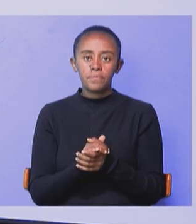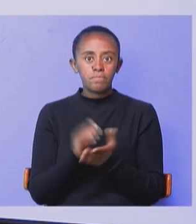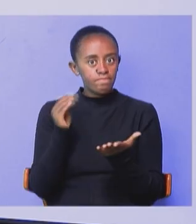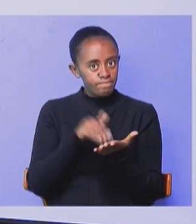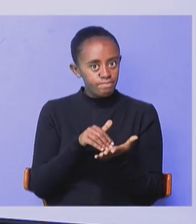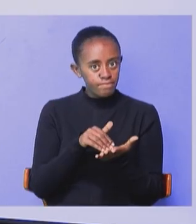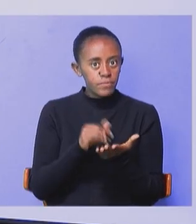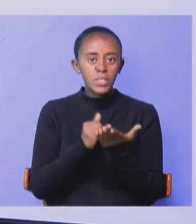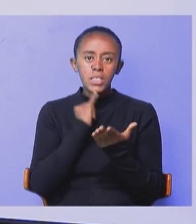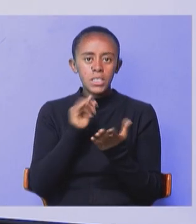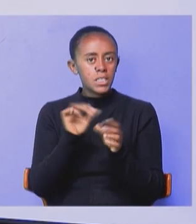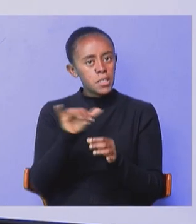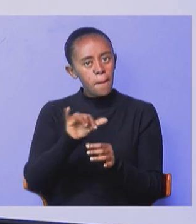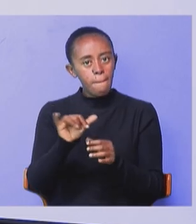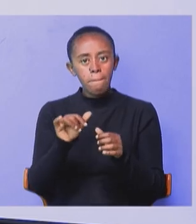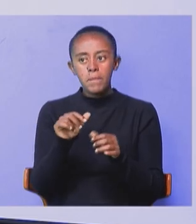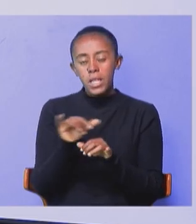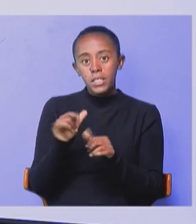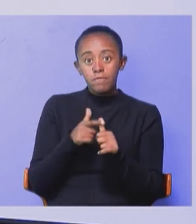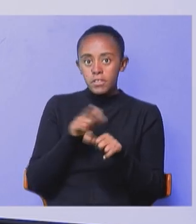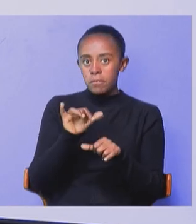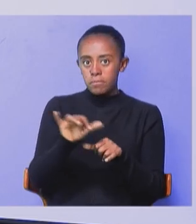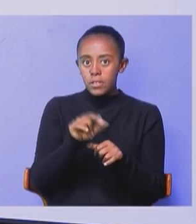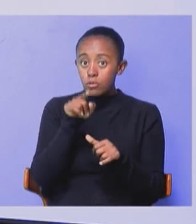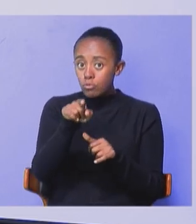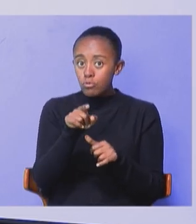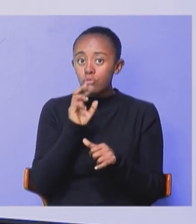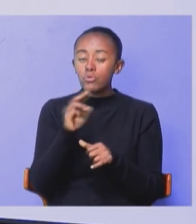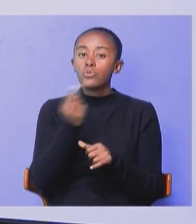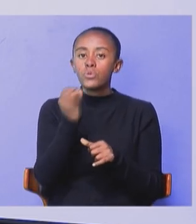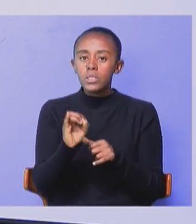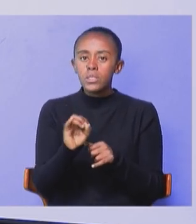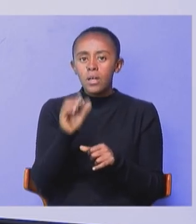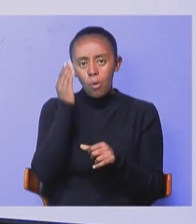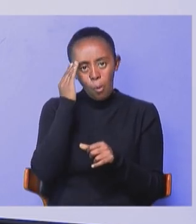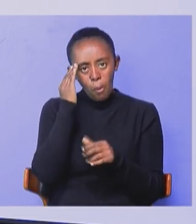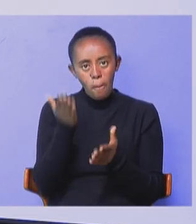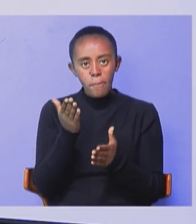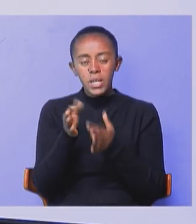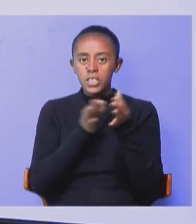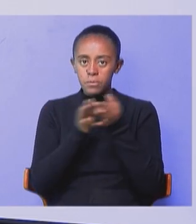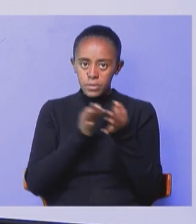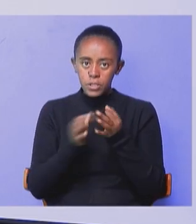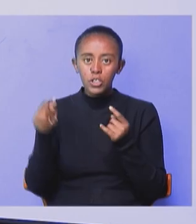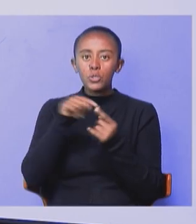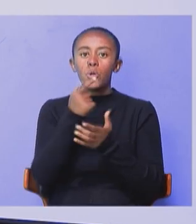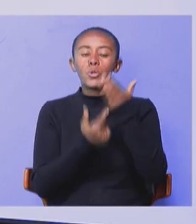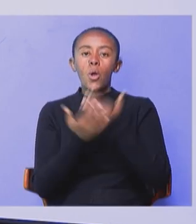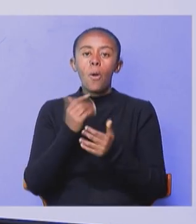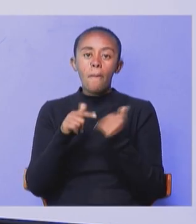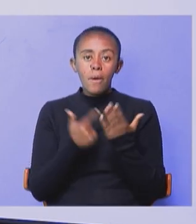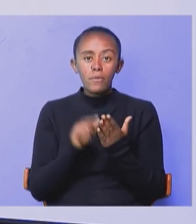Again, it is the same like the first one, right? You are using a common expression to talk about